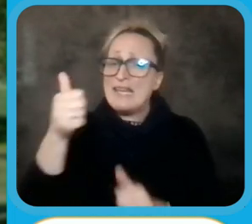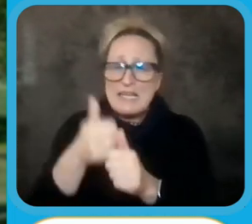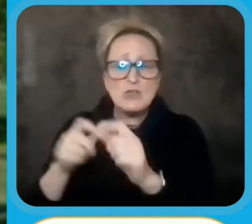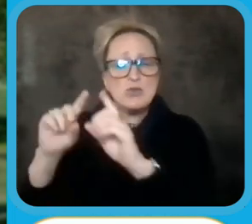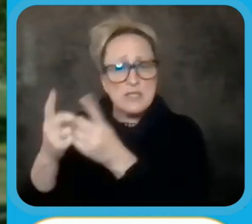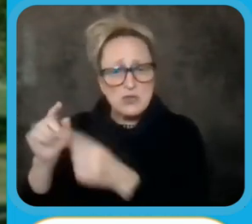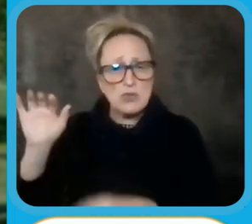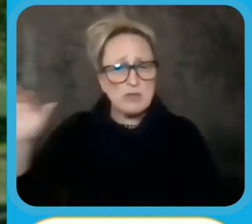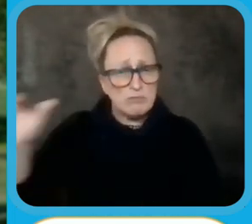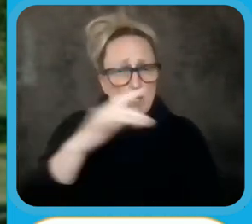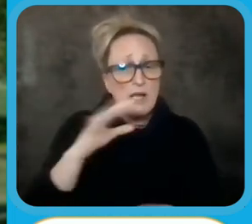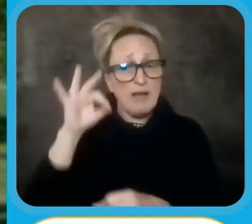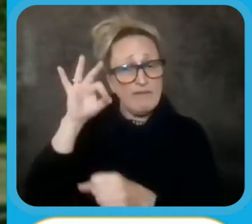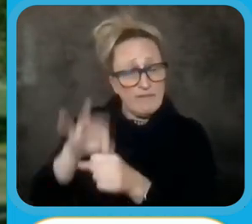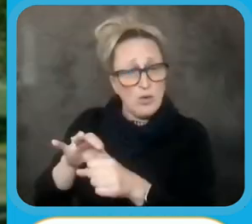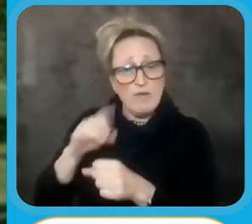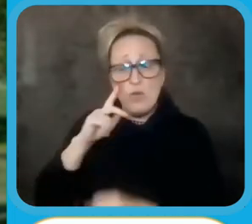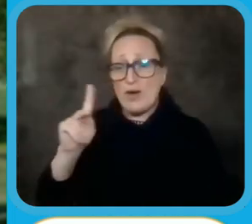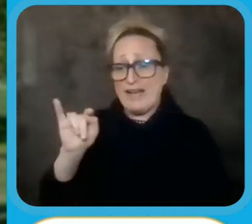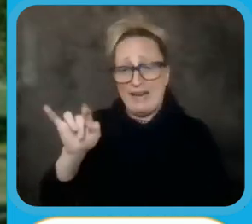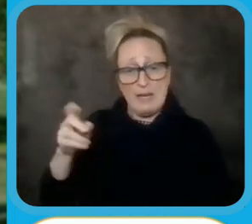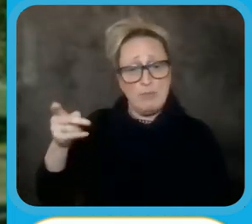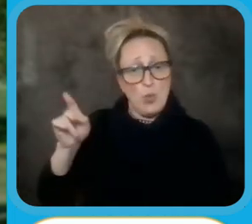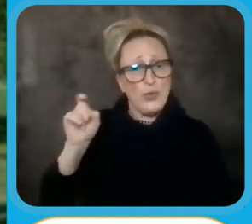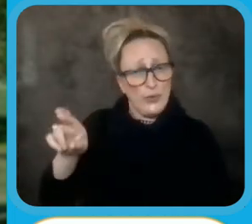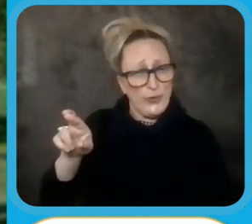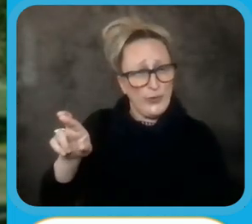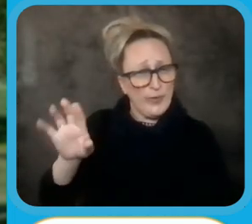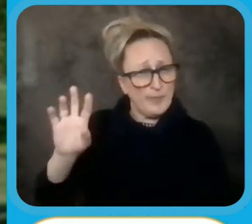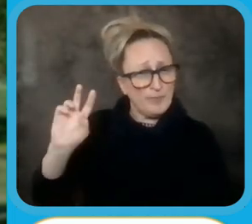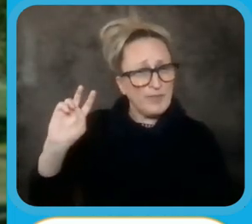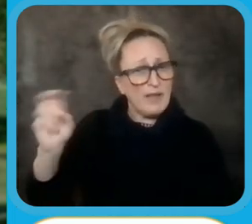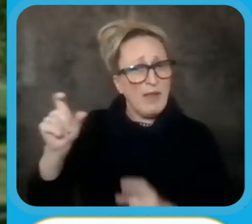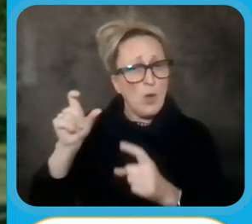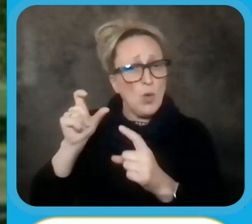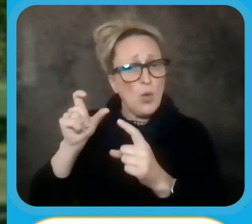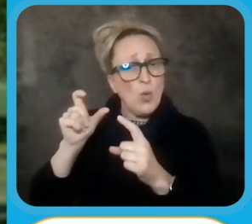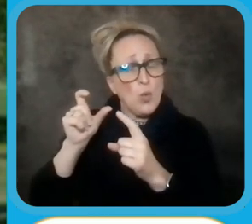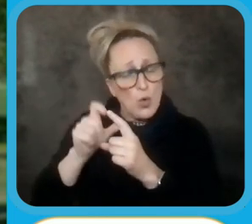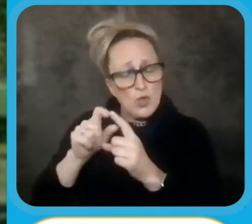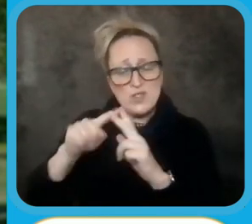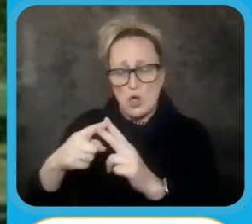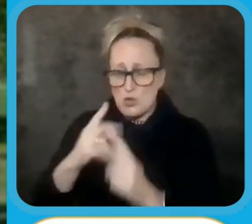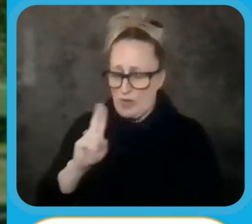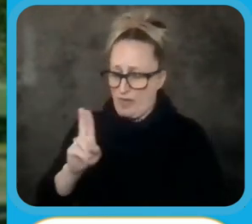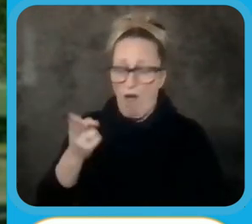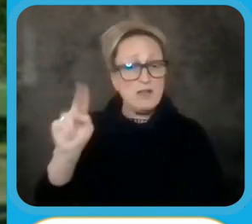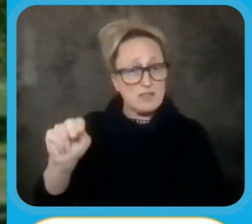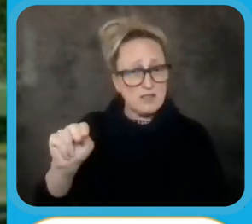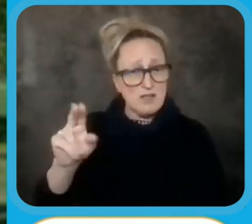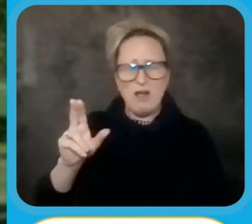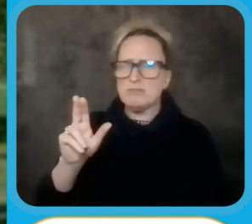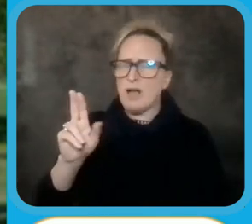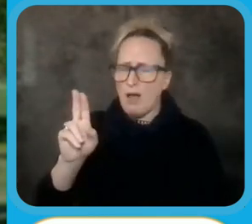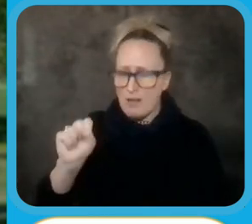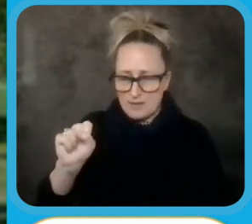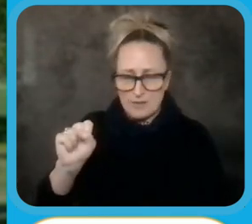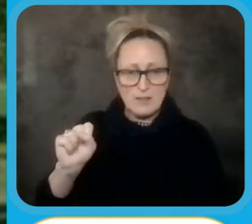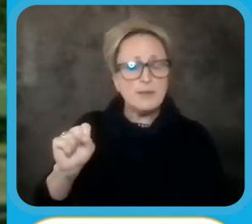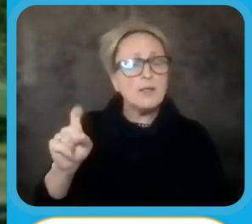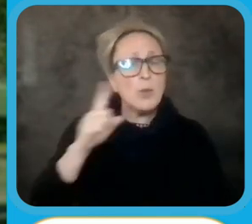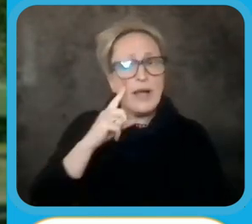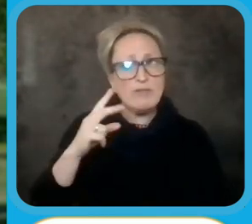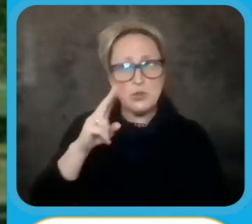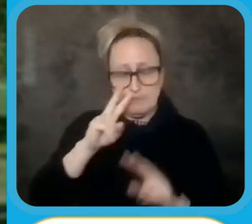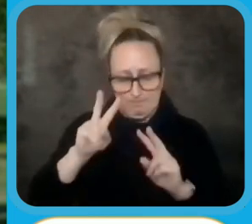to vote for a Katie Porter. That work starts with us. We have to take an honest look at ourselves, and